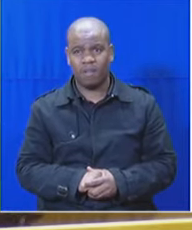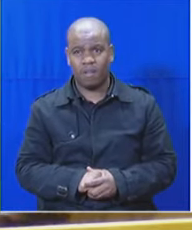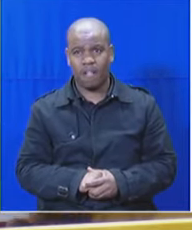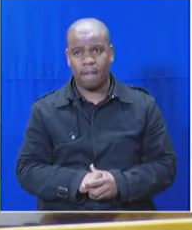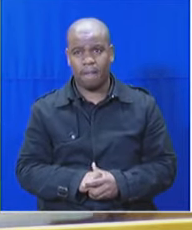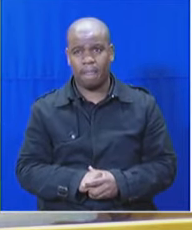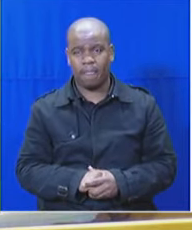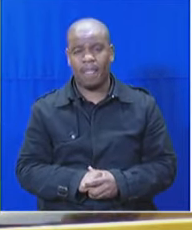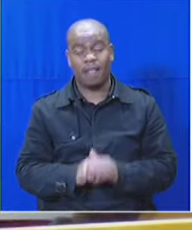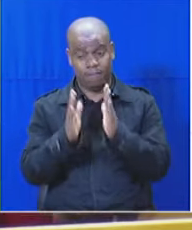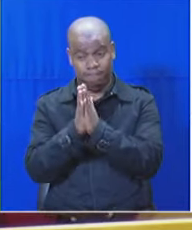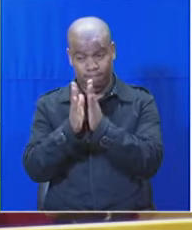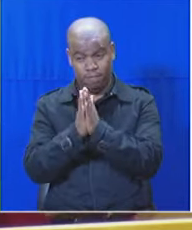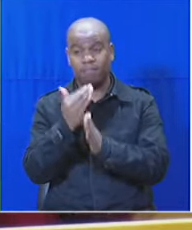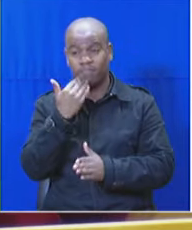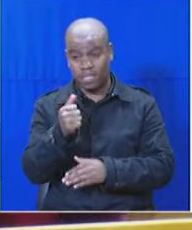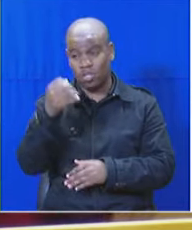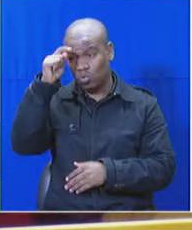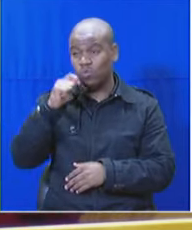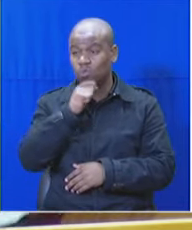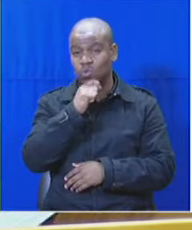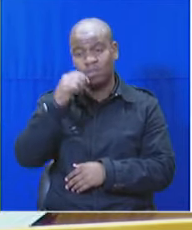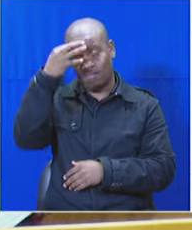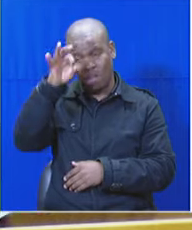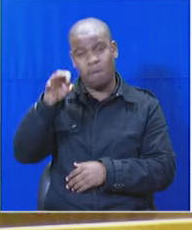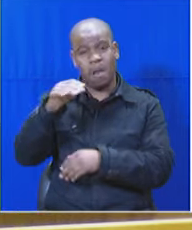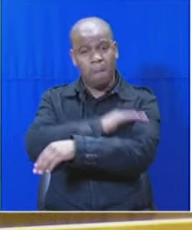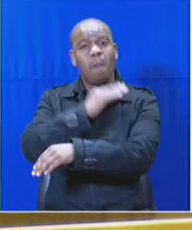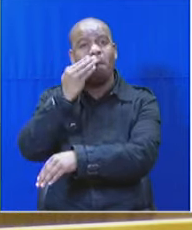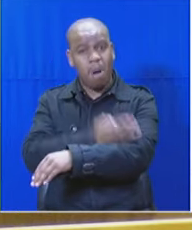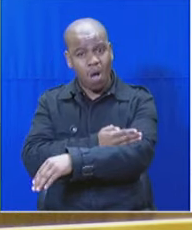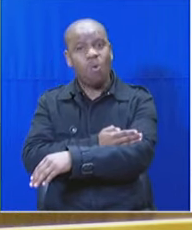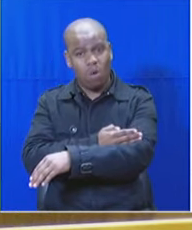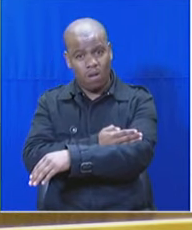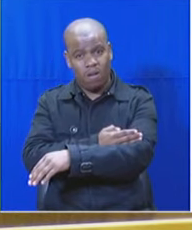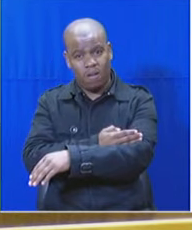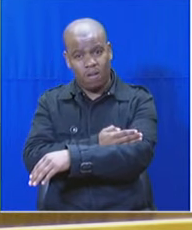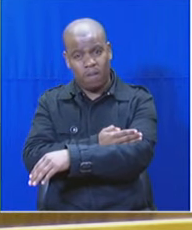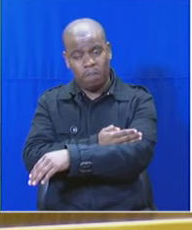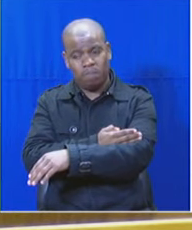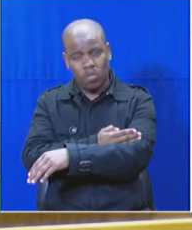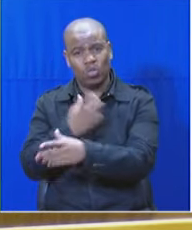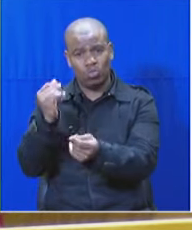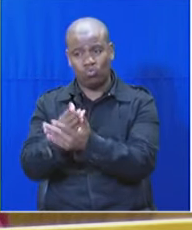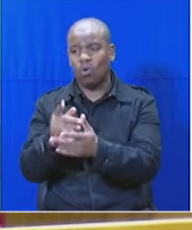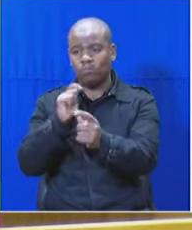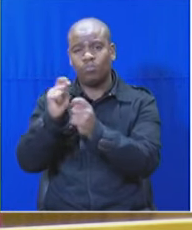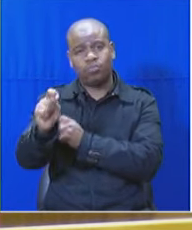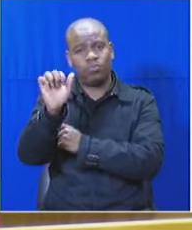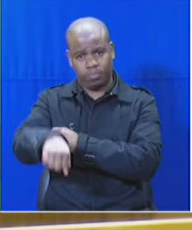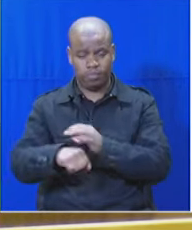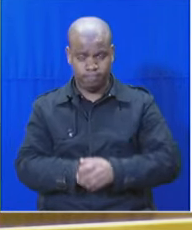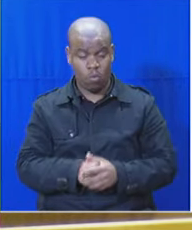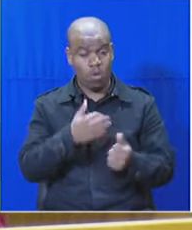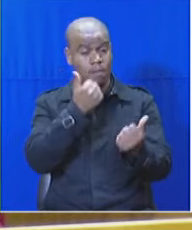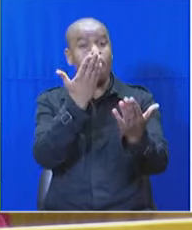Use your state power to transform land, and EFF is offering you an advice. Our solution to the